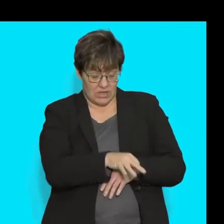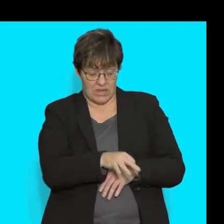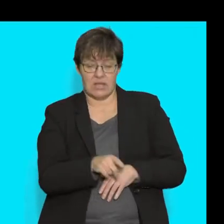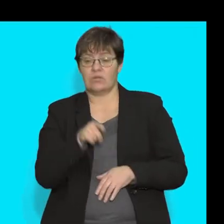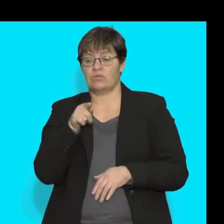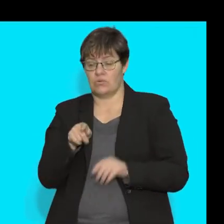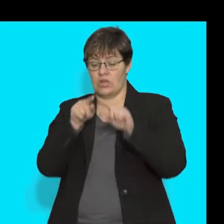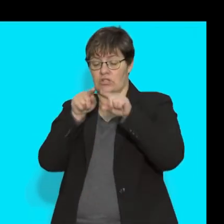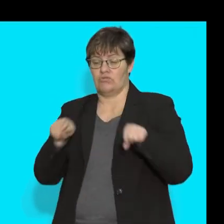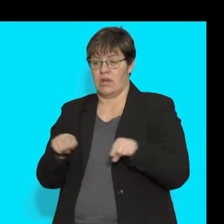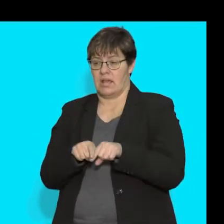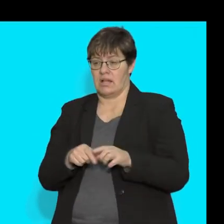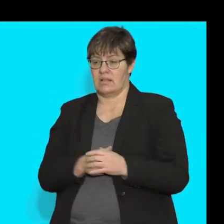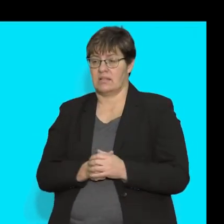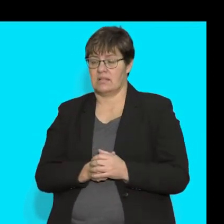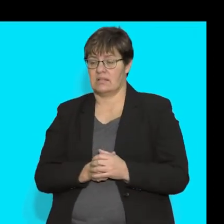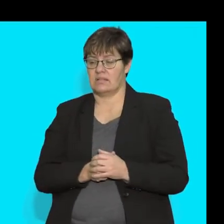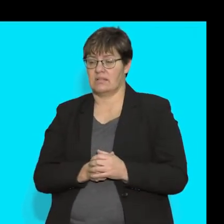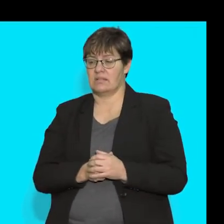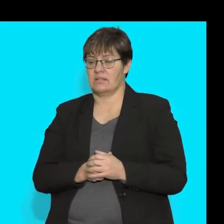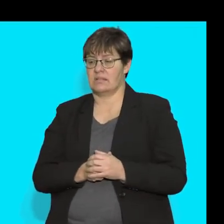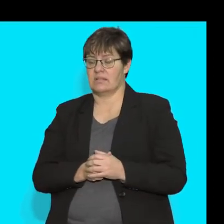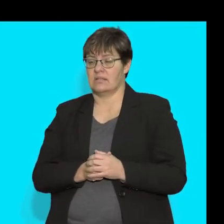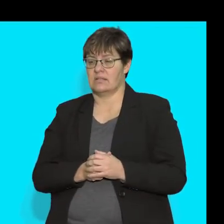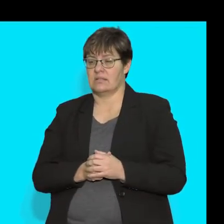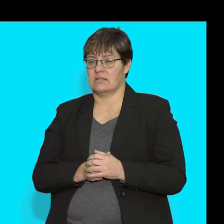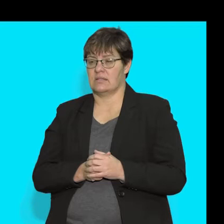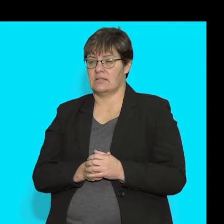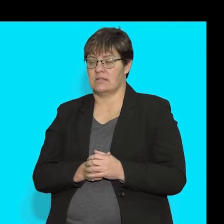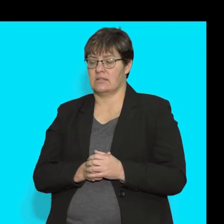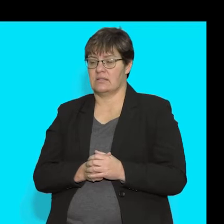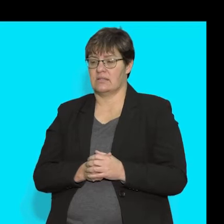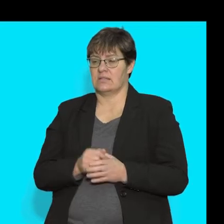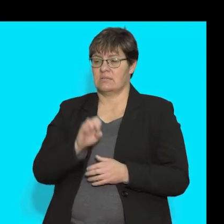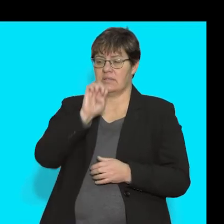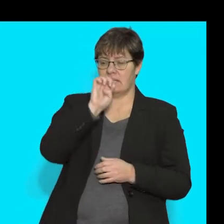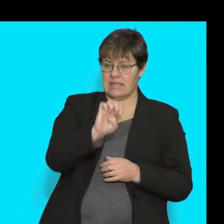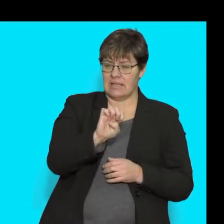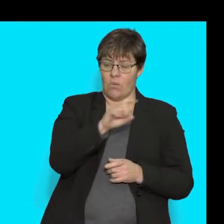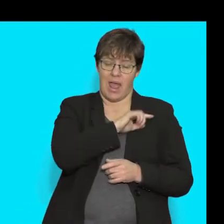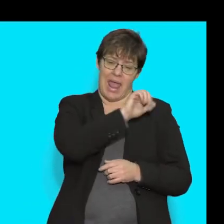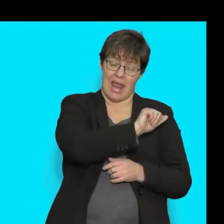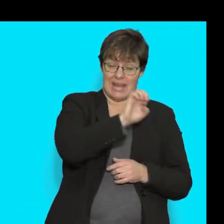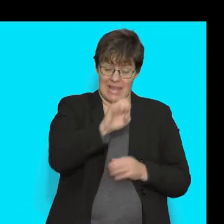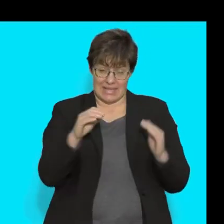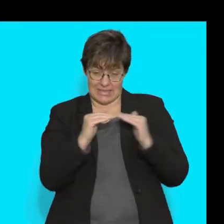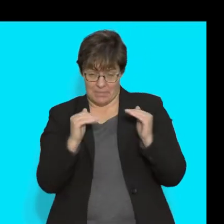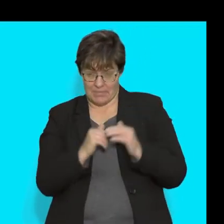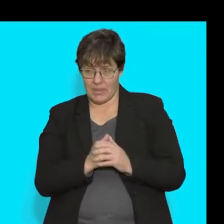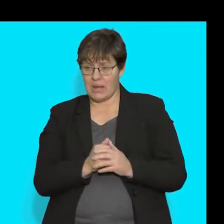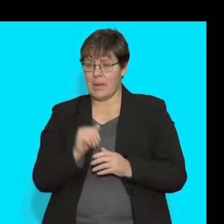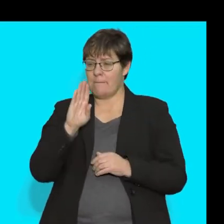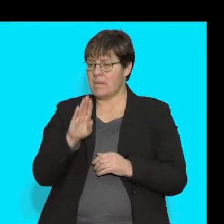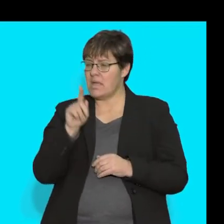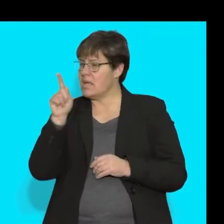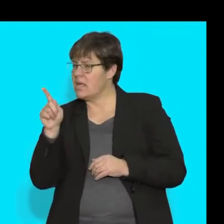three vertical lines to triangle. Now, the angle at A was equal to the angle at E, right? So that will be